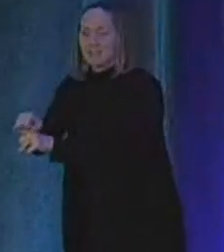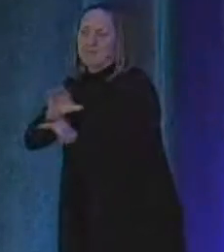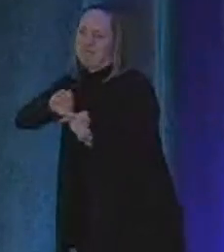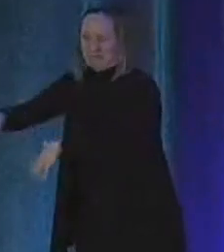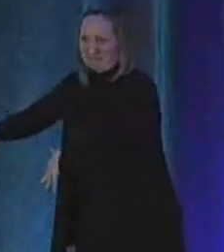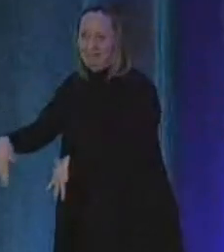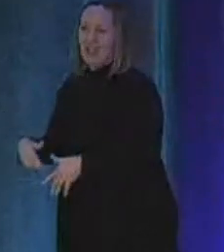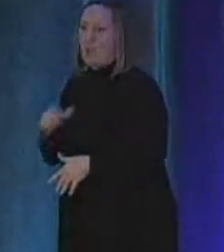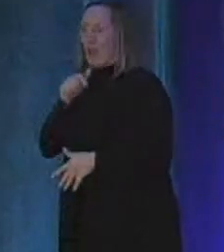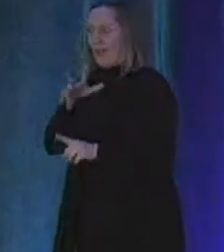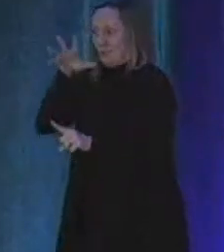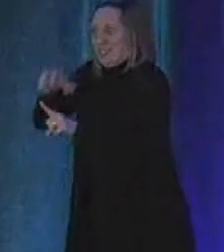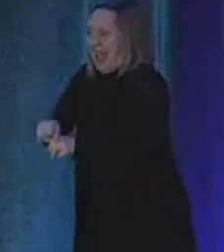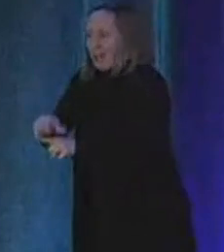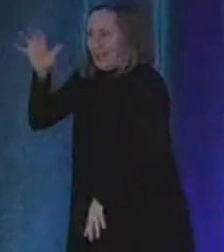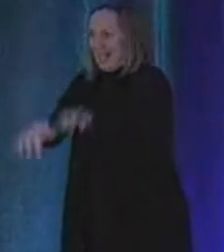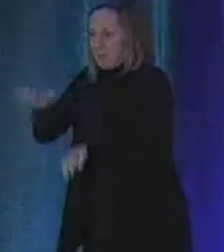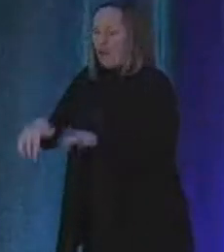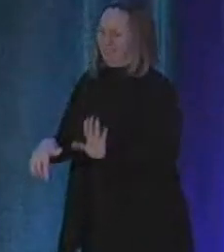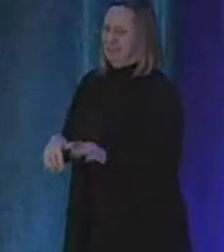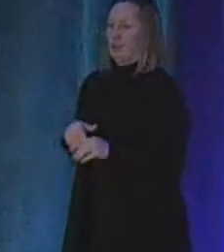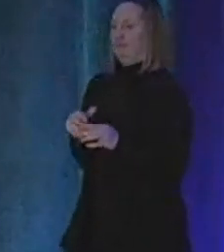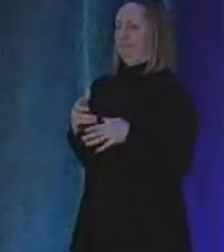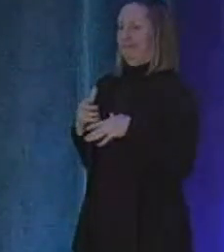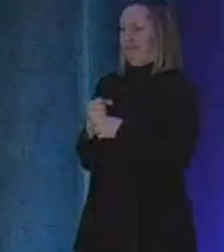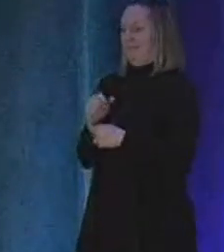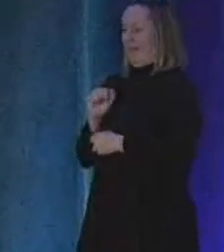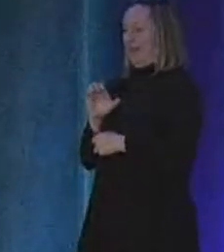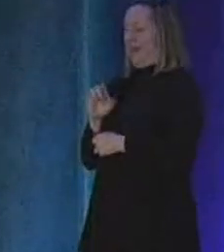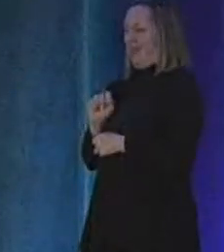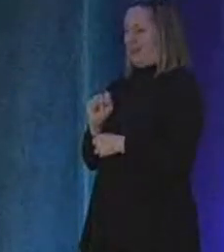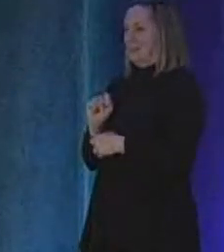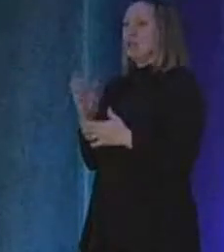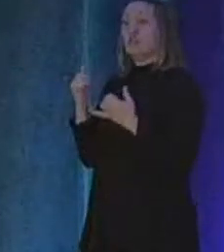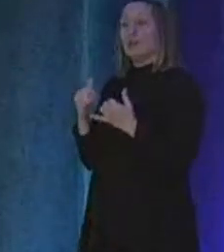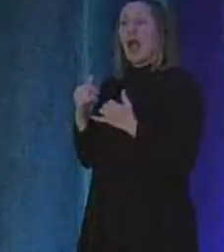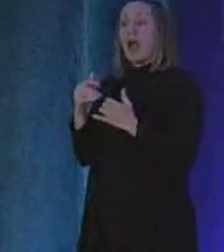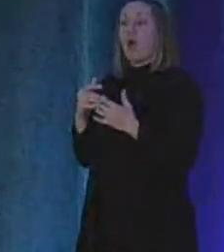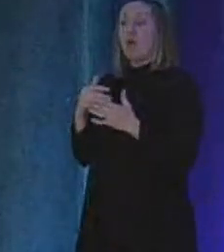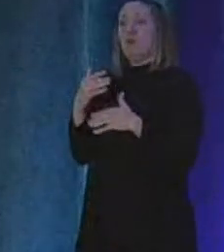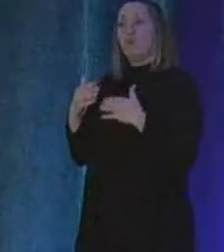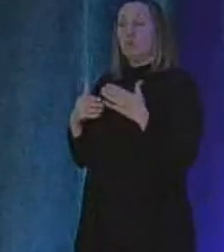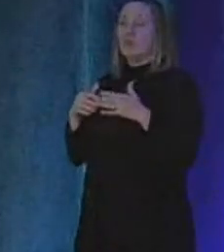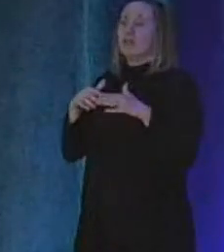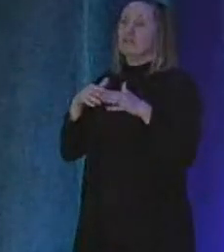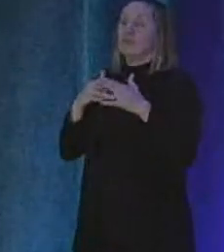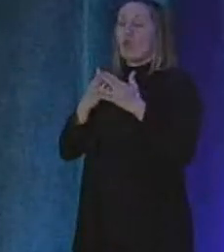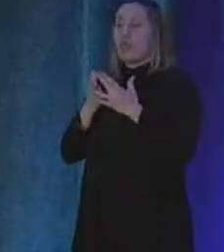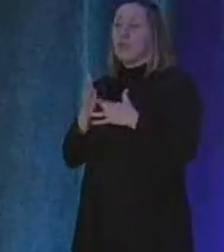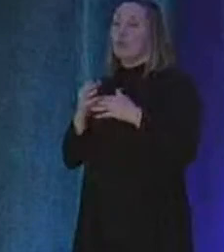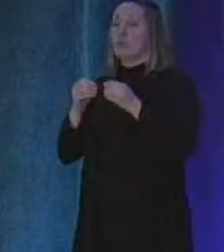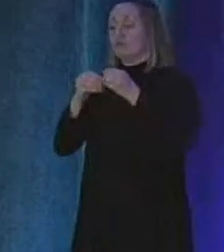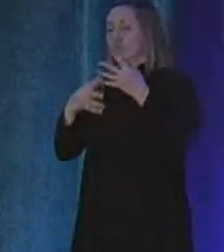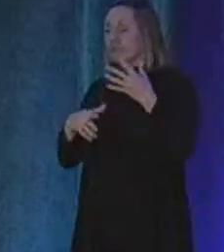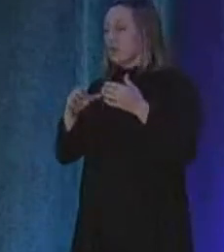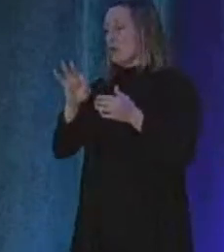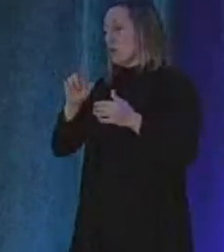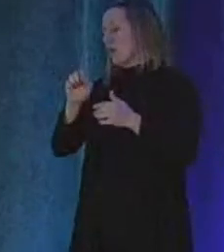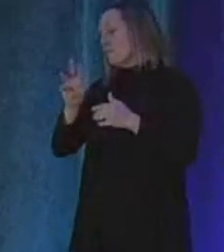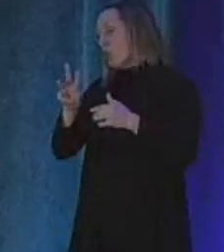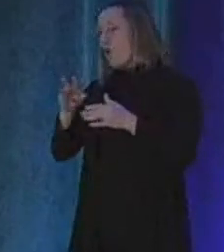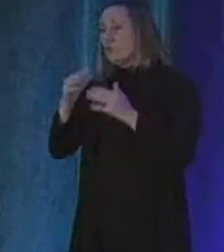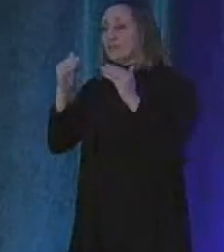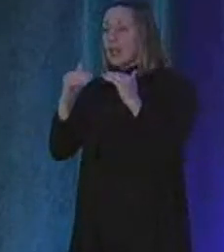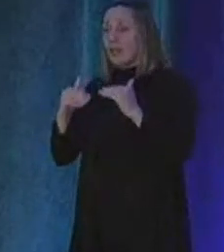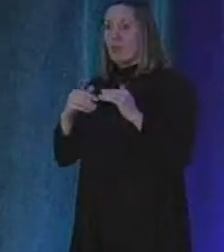keyboard. So we've now walked our way into our flow state. We are clear. We have a